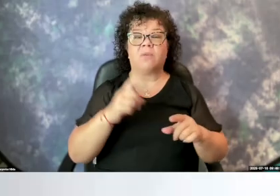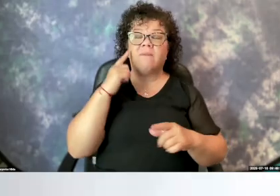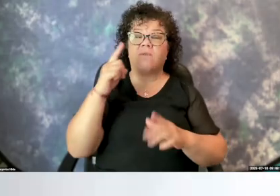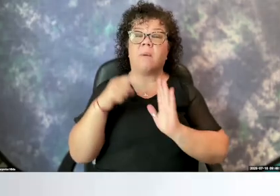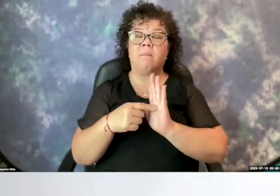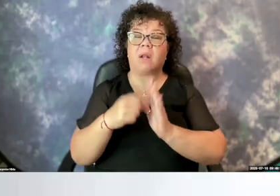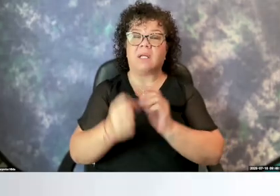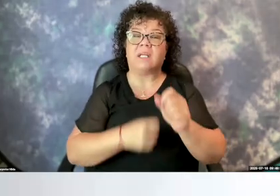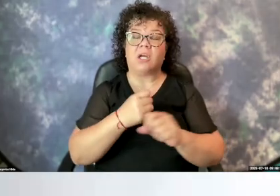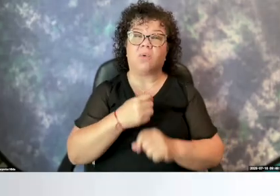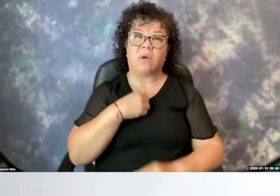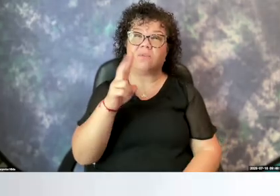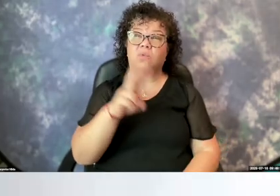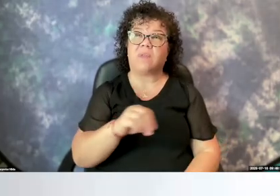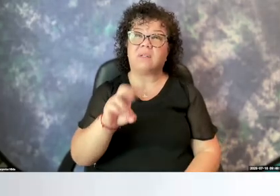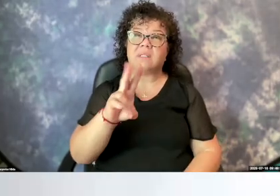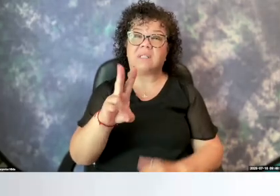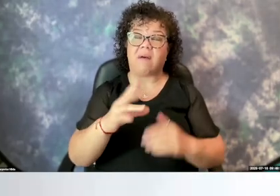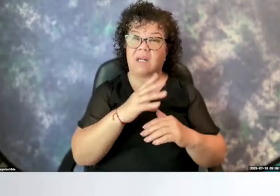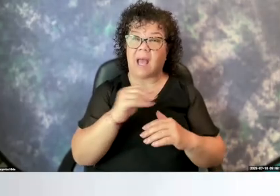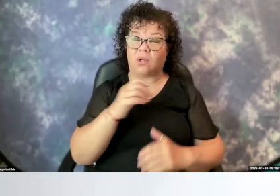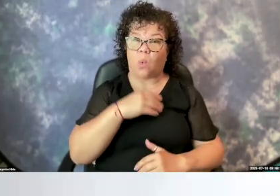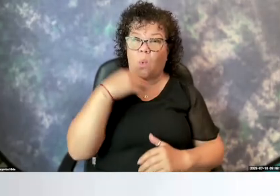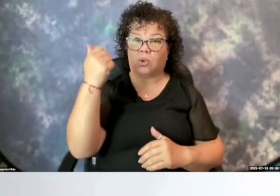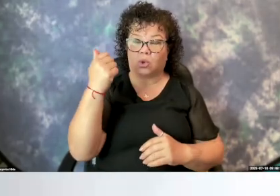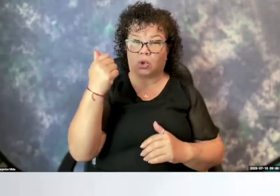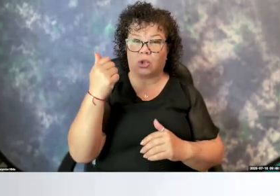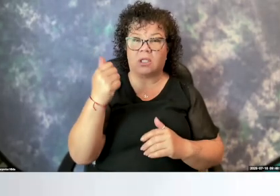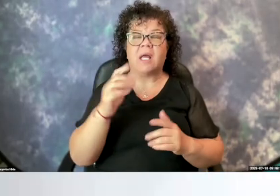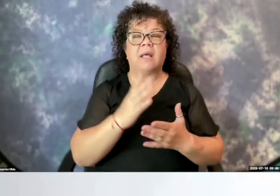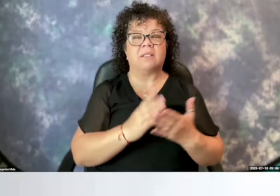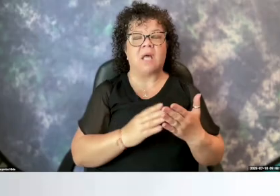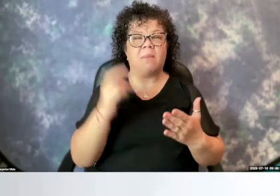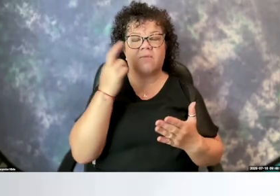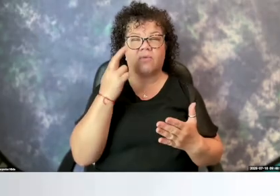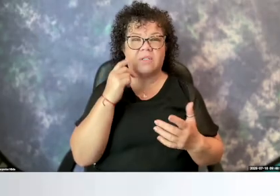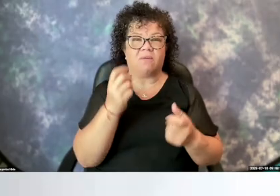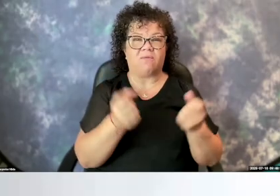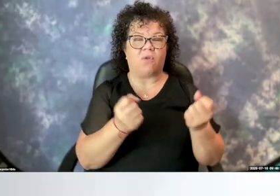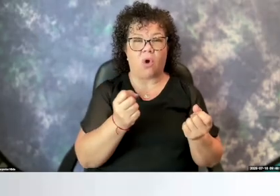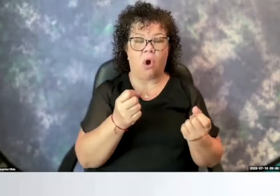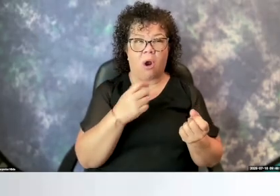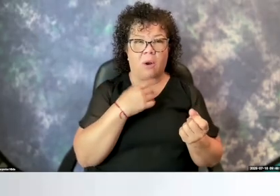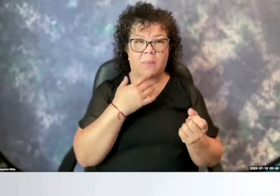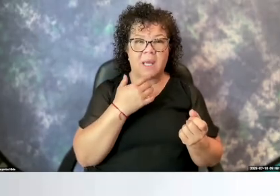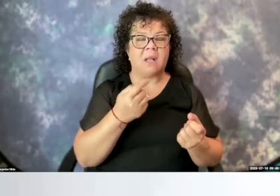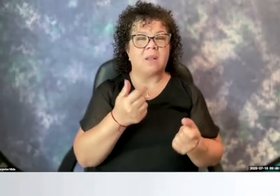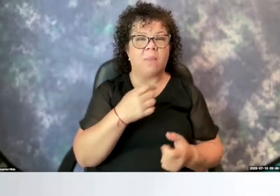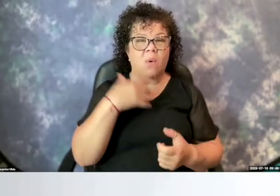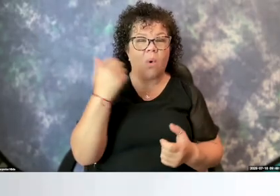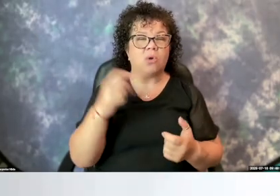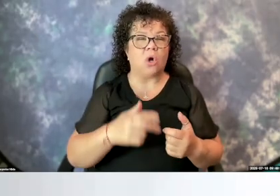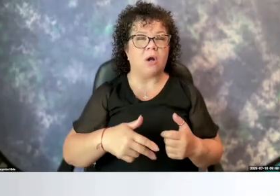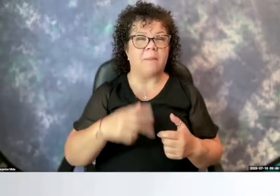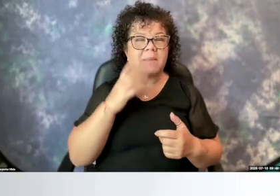model year in particular, we have 2007 and older. And some of the reasons for that is we focus on